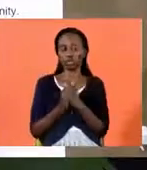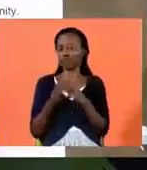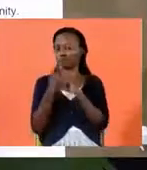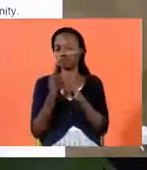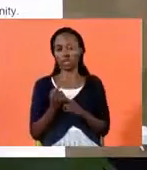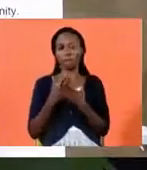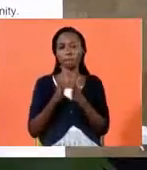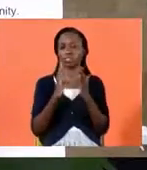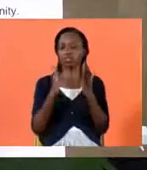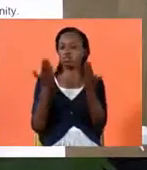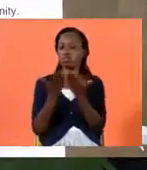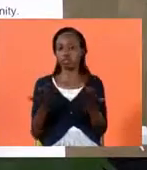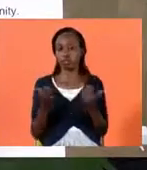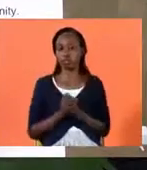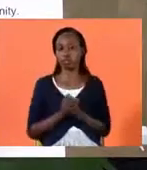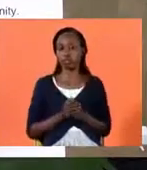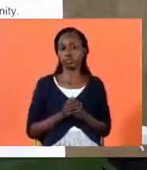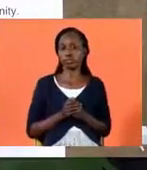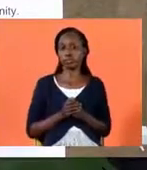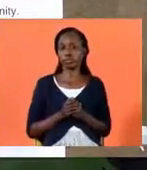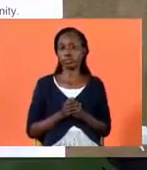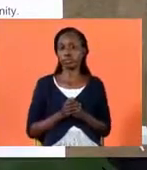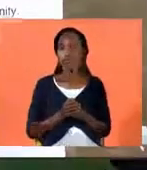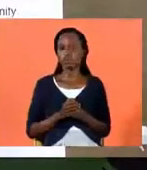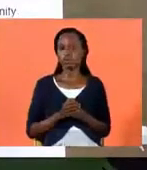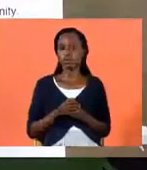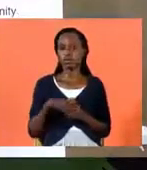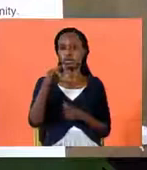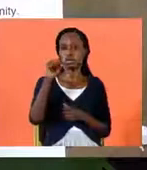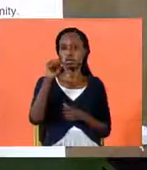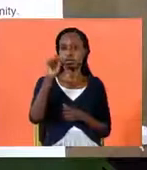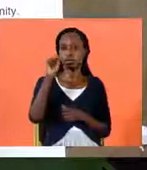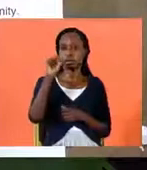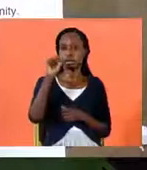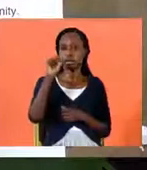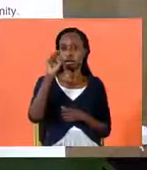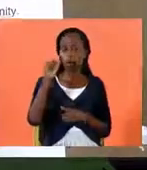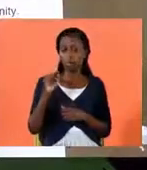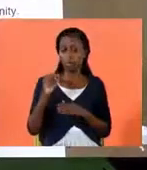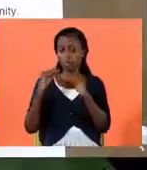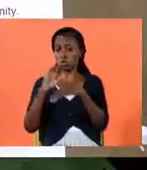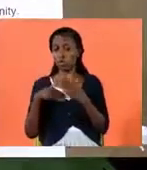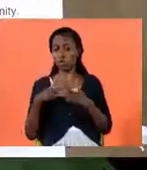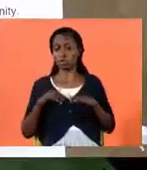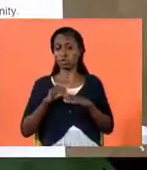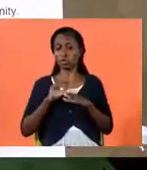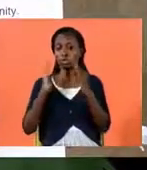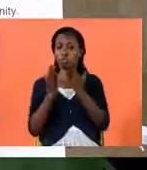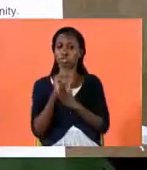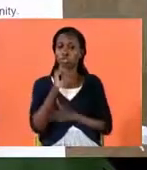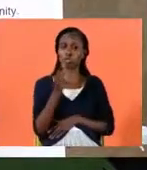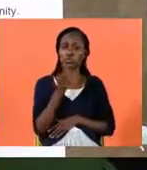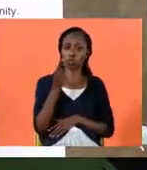it the British Virgin Isles, right? The Panama Papers, I think, taught everybody around the world that it's not just